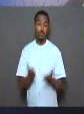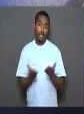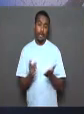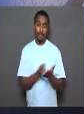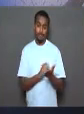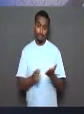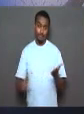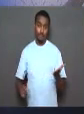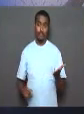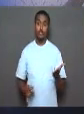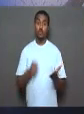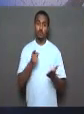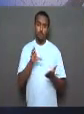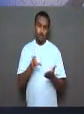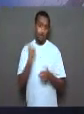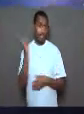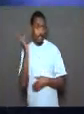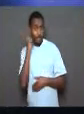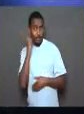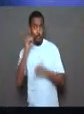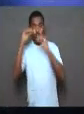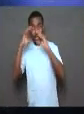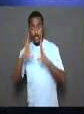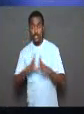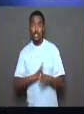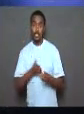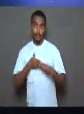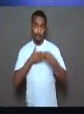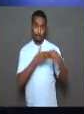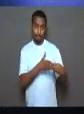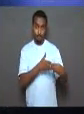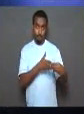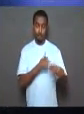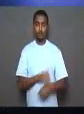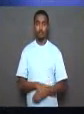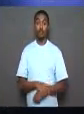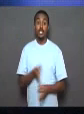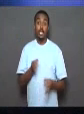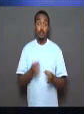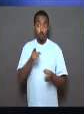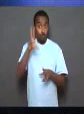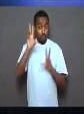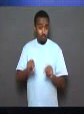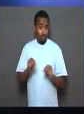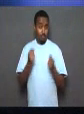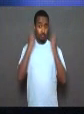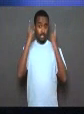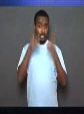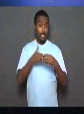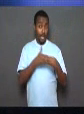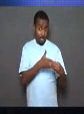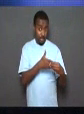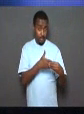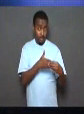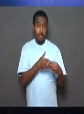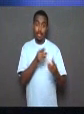You may have written down that you should listen to the teacher's directions. If you do not understand